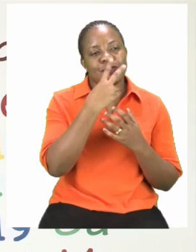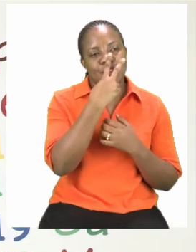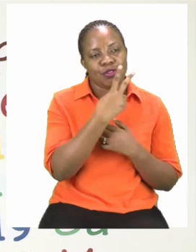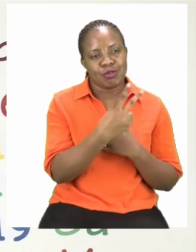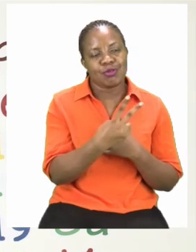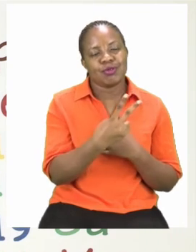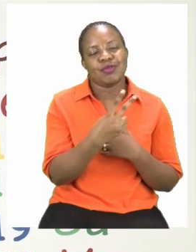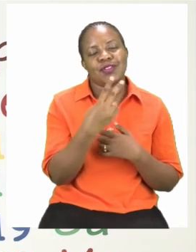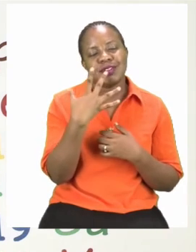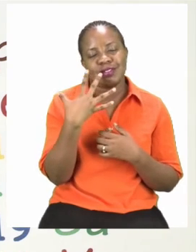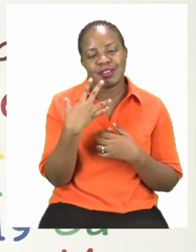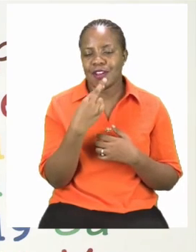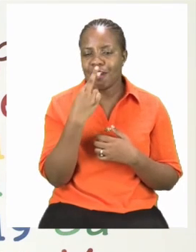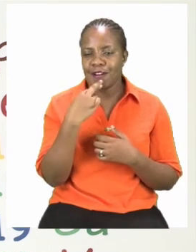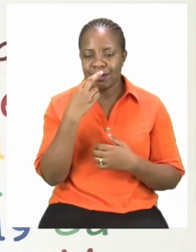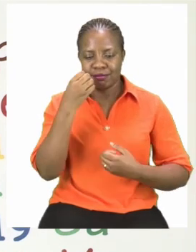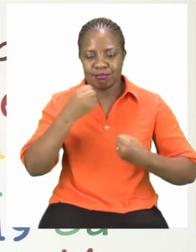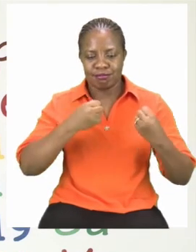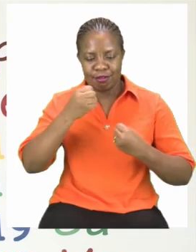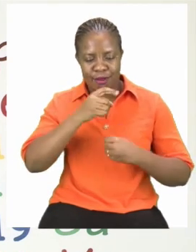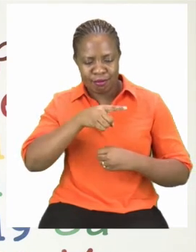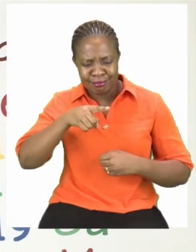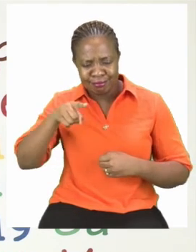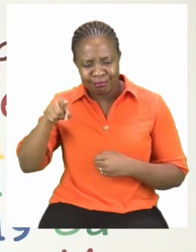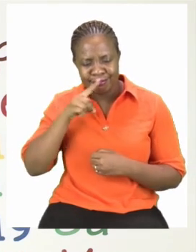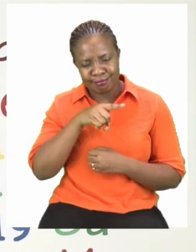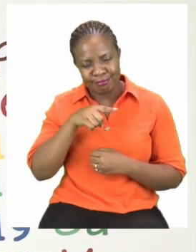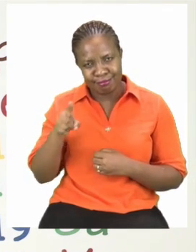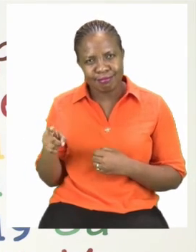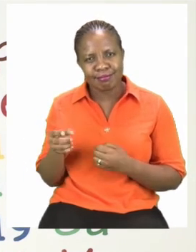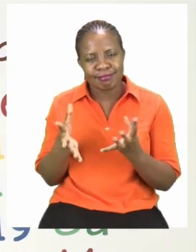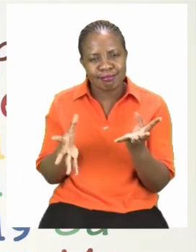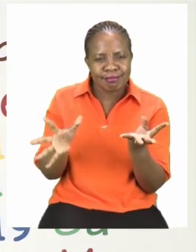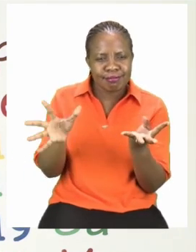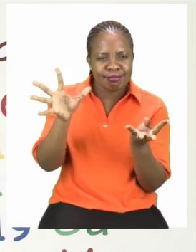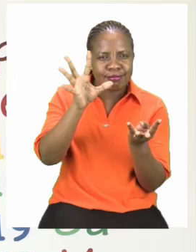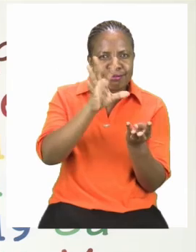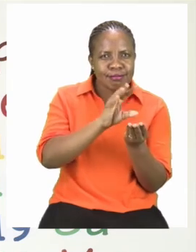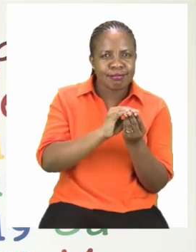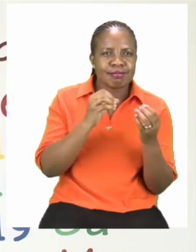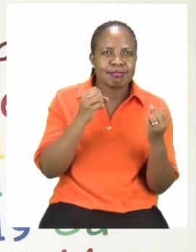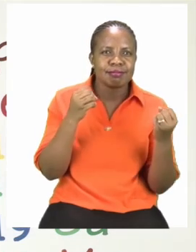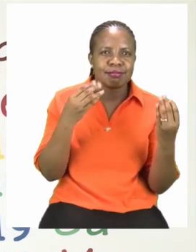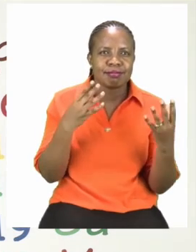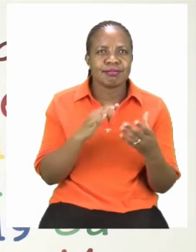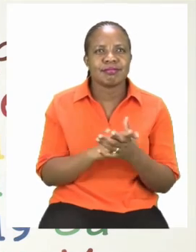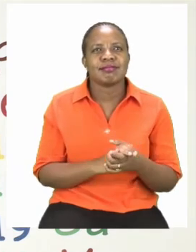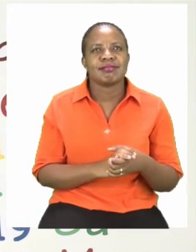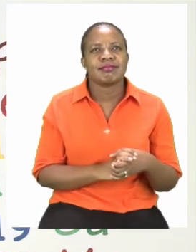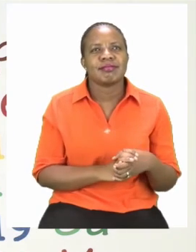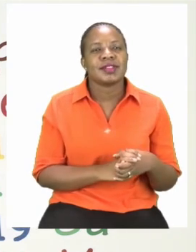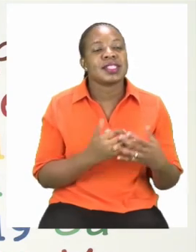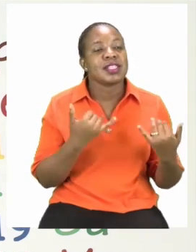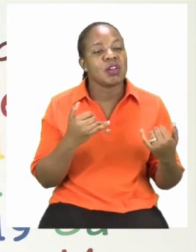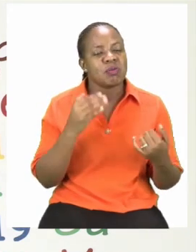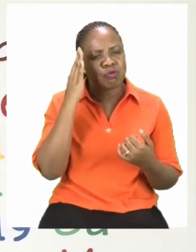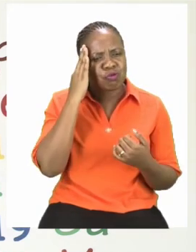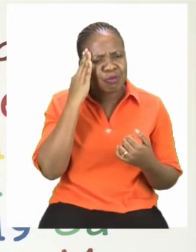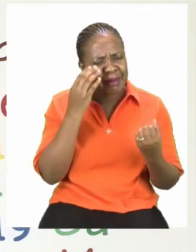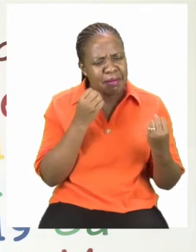by yourself. Make sure you take your time and check every time by trying to use a different